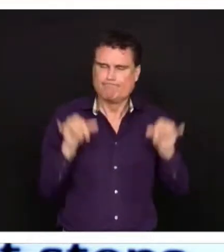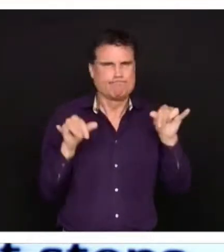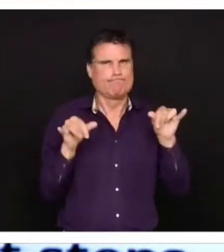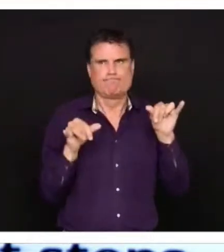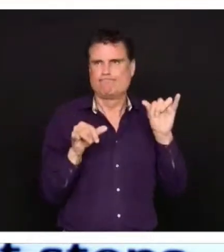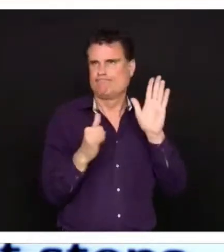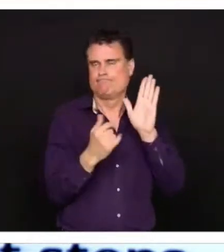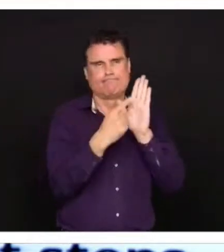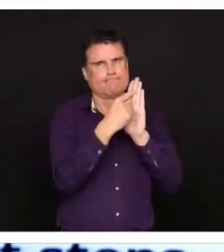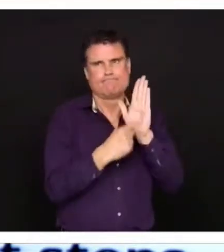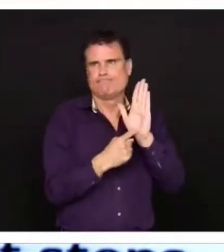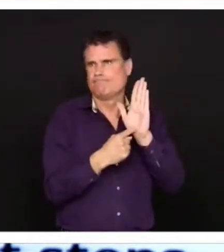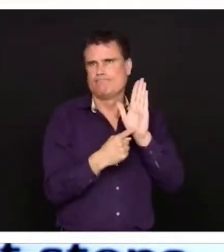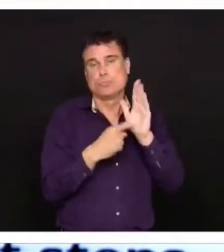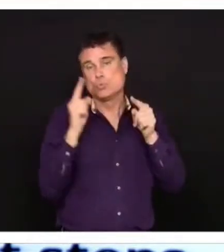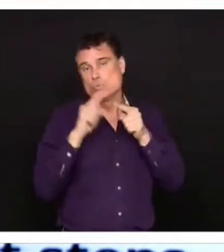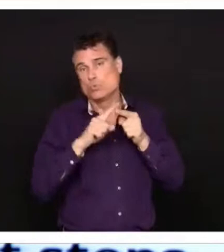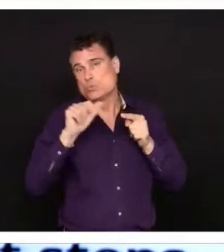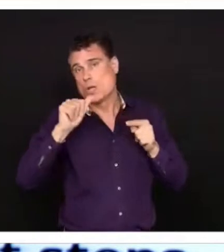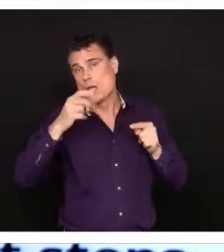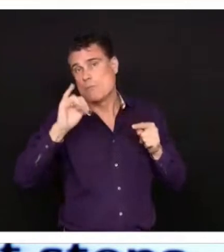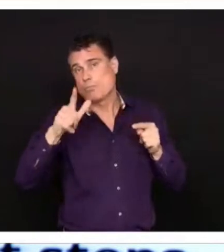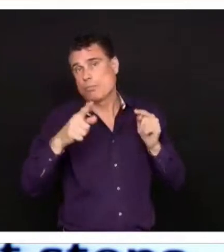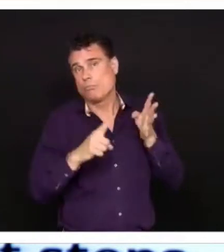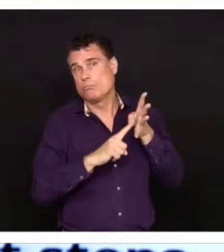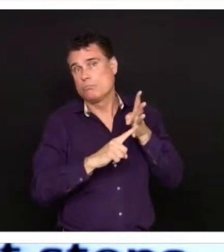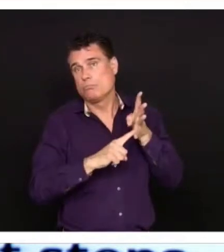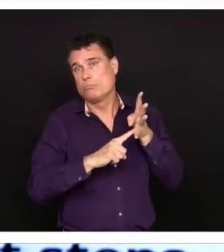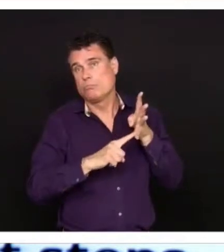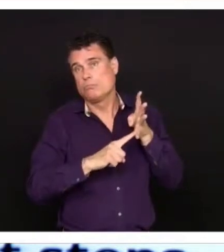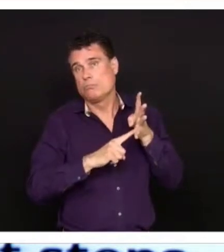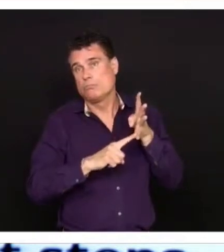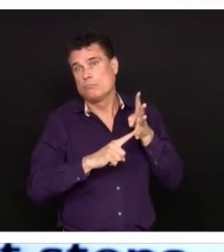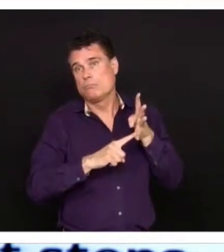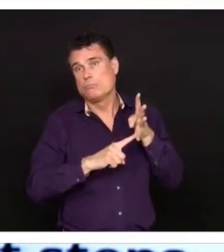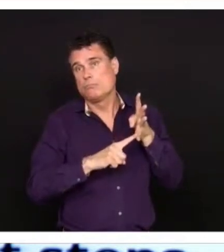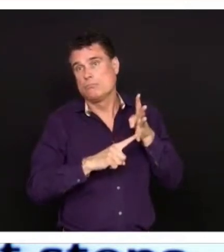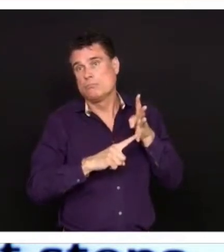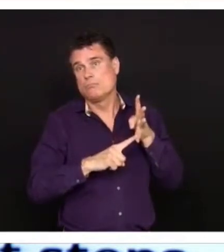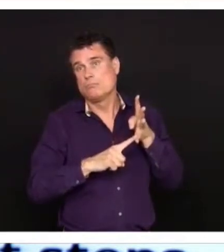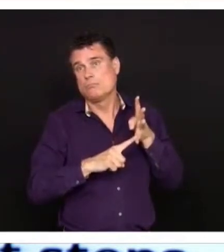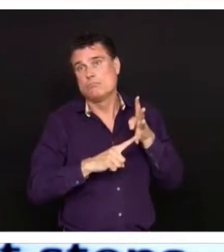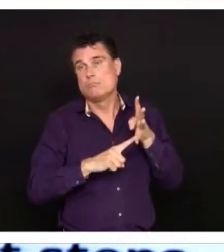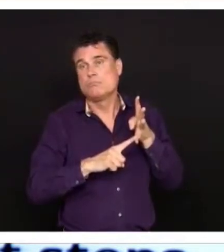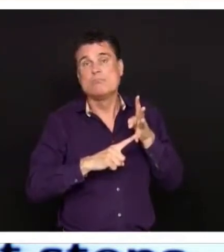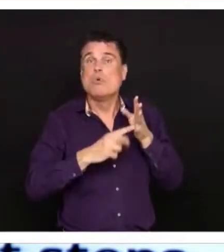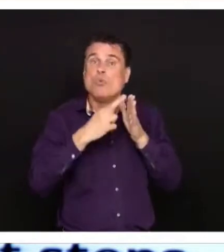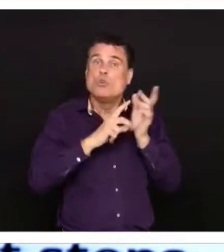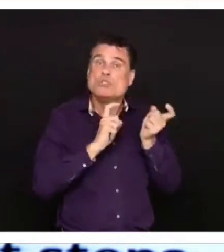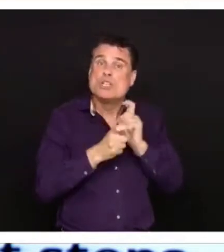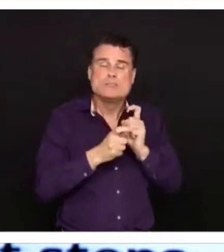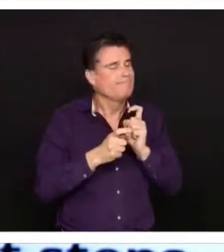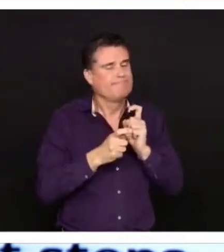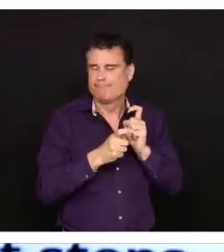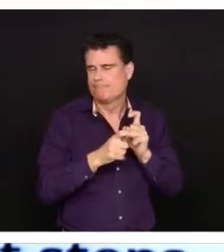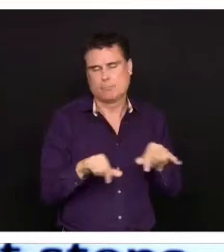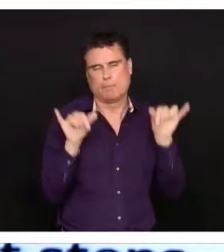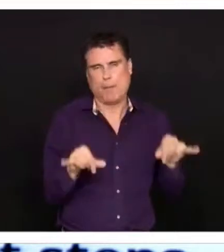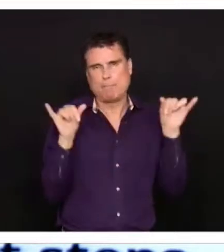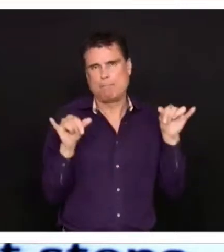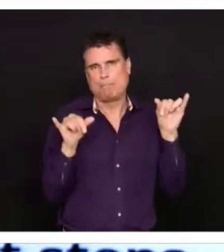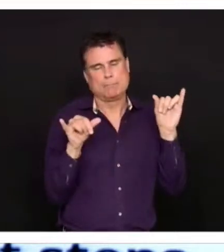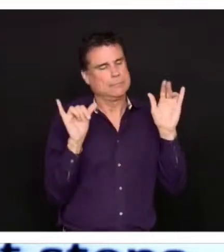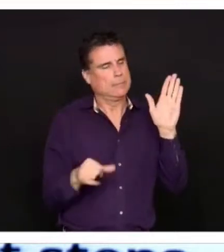in place. We have to continue to flatten the curve. We have to continue to succeed. In terms of the economy, what we need to do, and